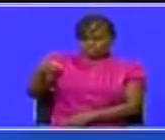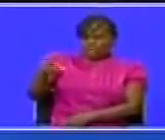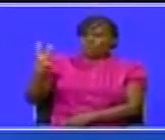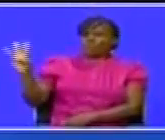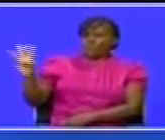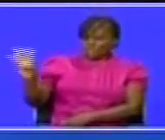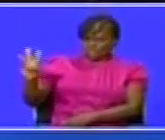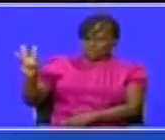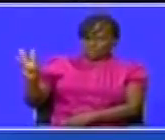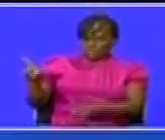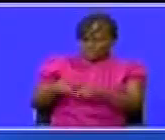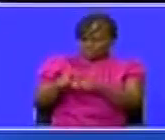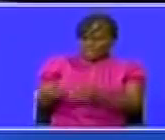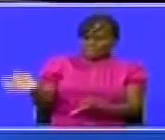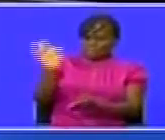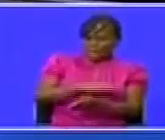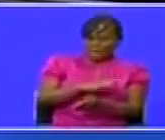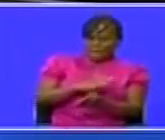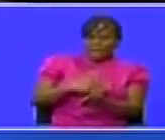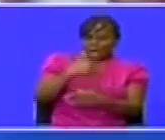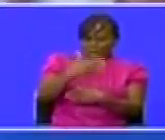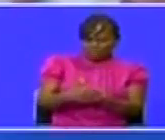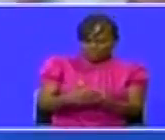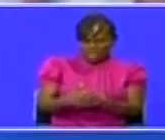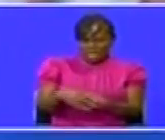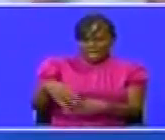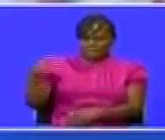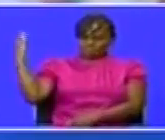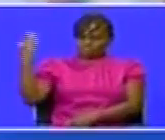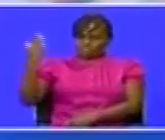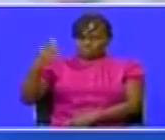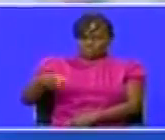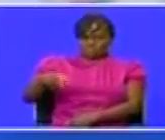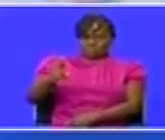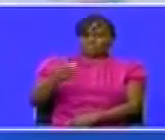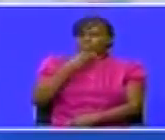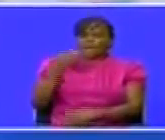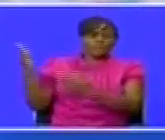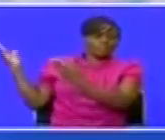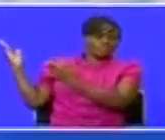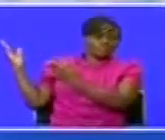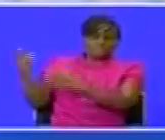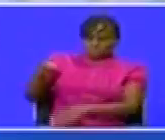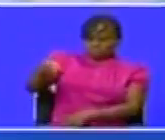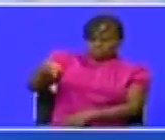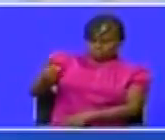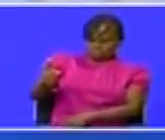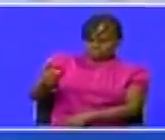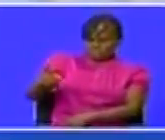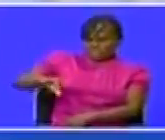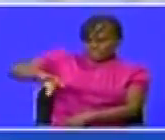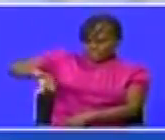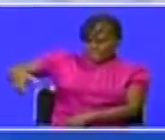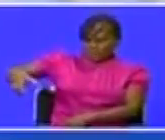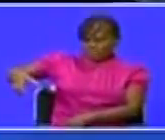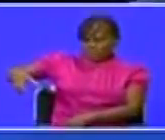Waititu will make a comeback after the fatal shooting of Kabete member of parliament George Muchai, who was gunned down in the Central